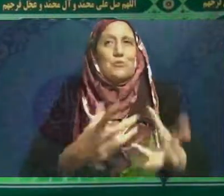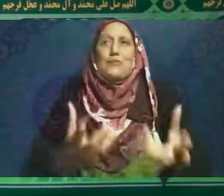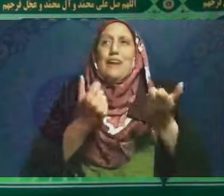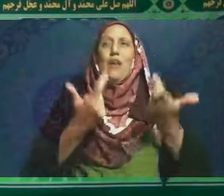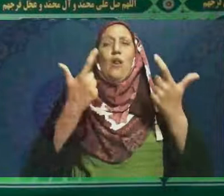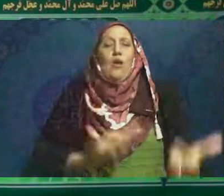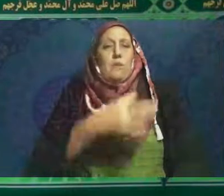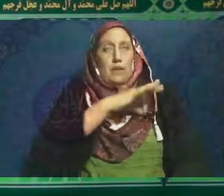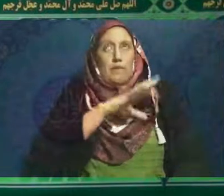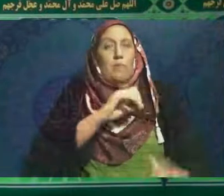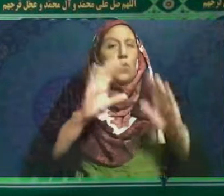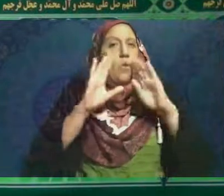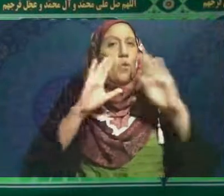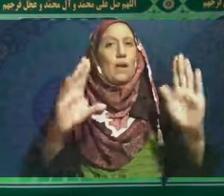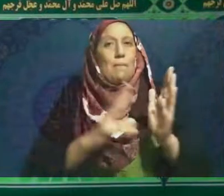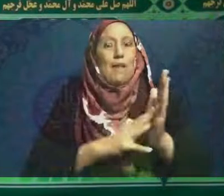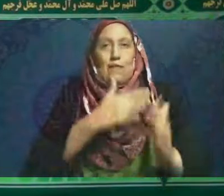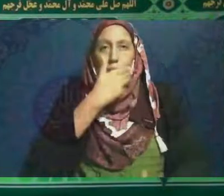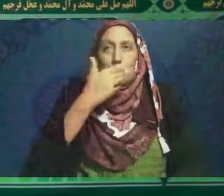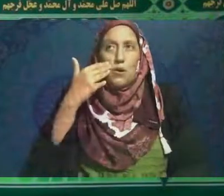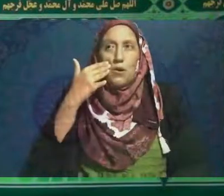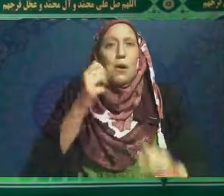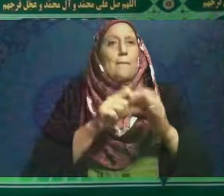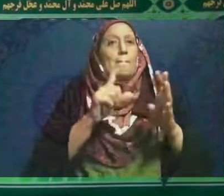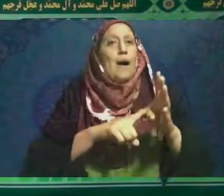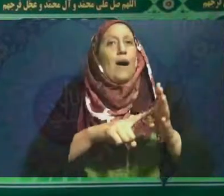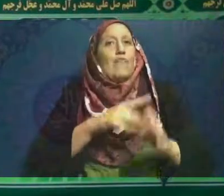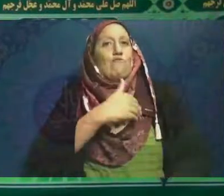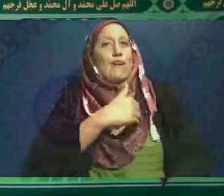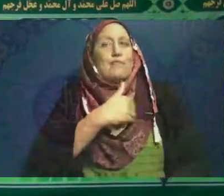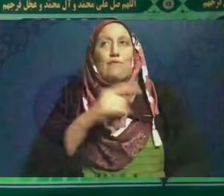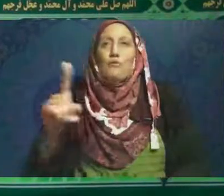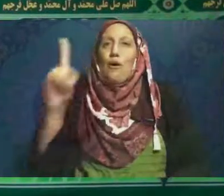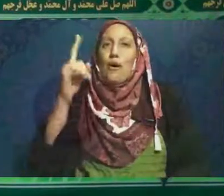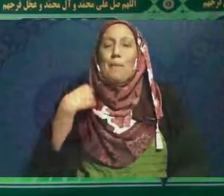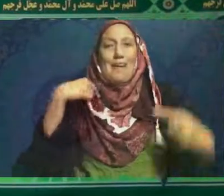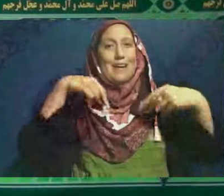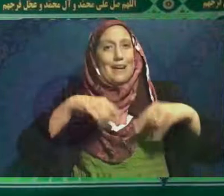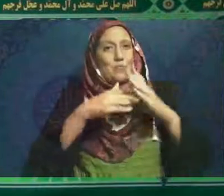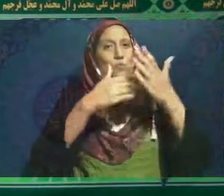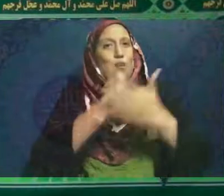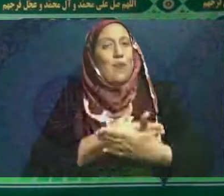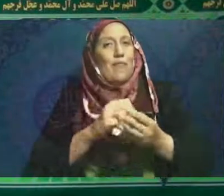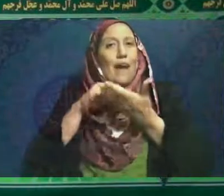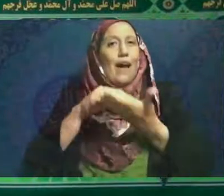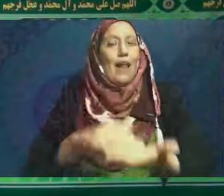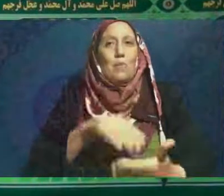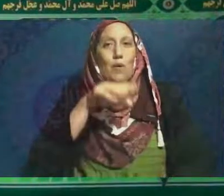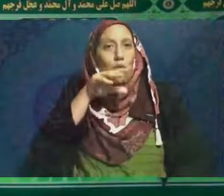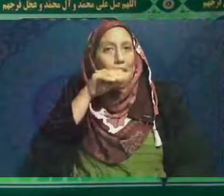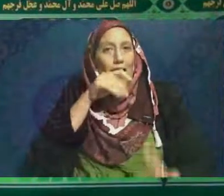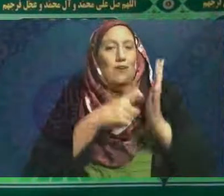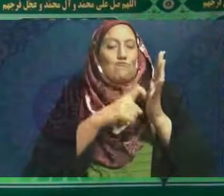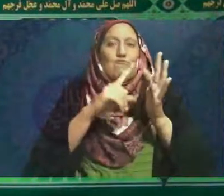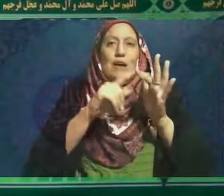with the assistance of Sister Rebekah with the sign language to deliver another message, inshallah, in terms of